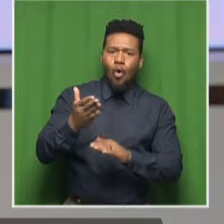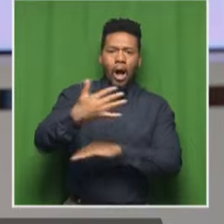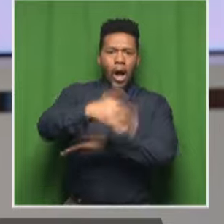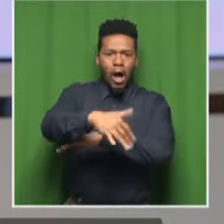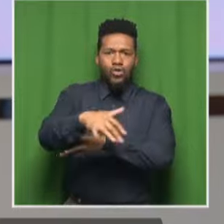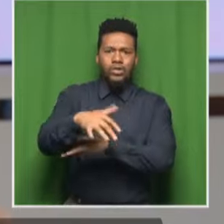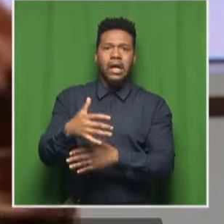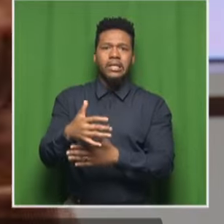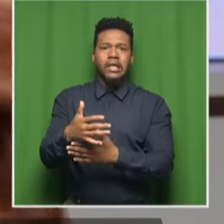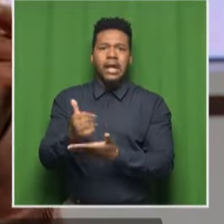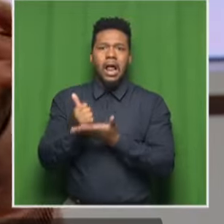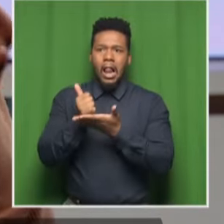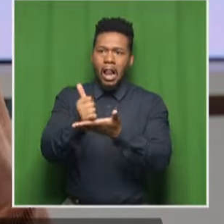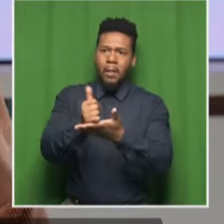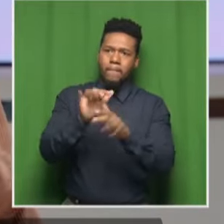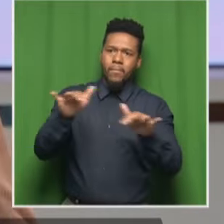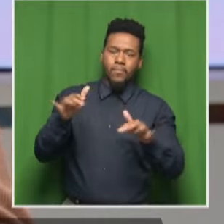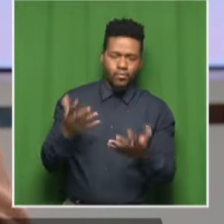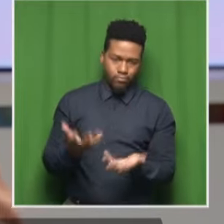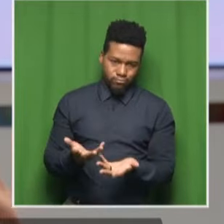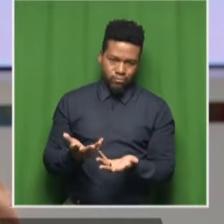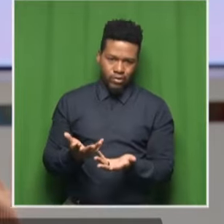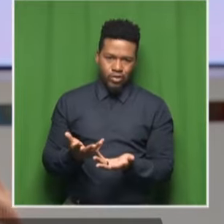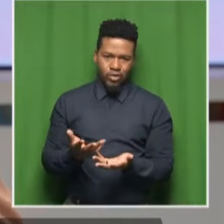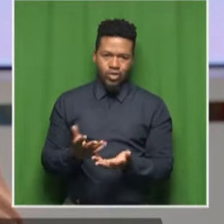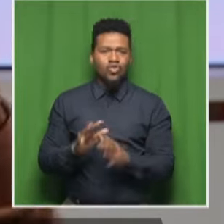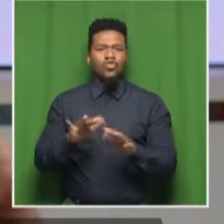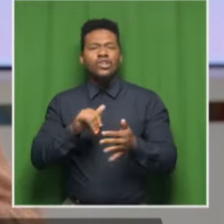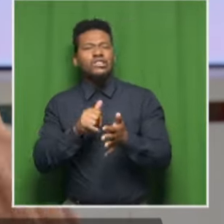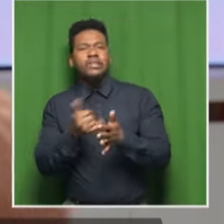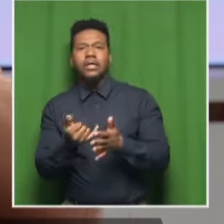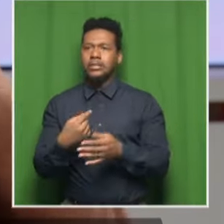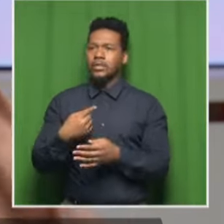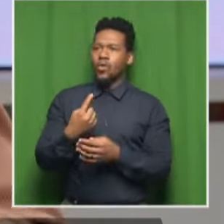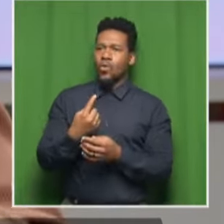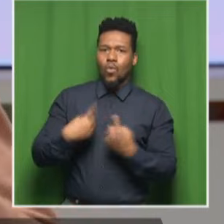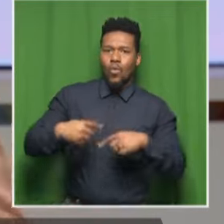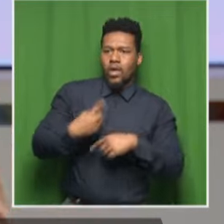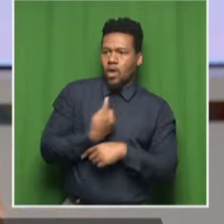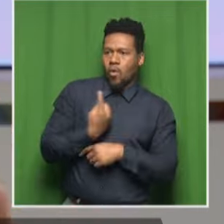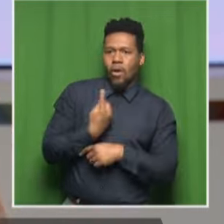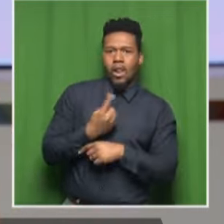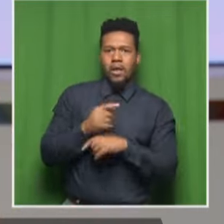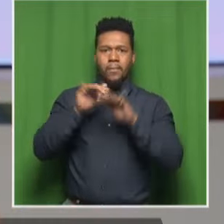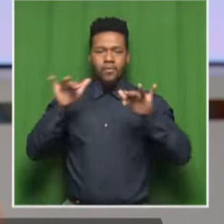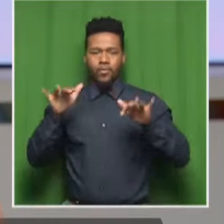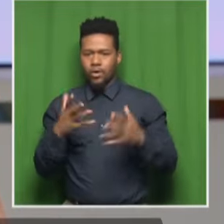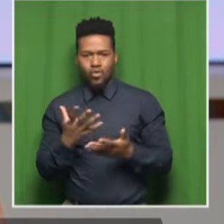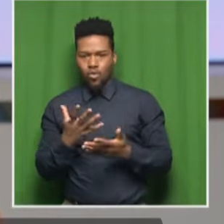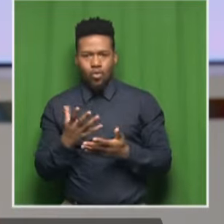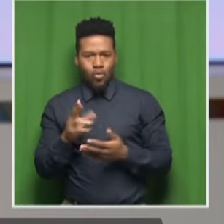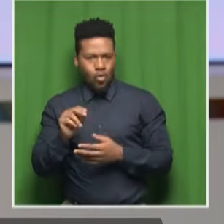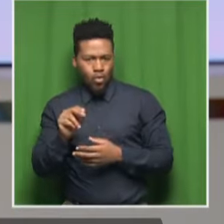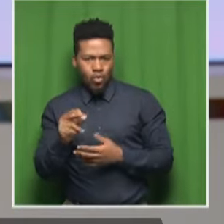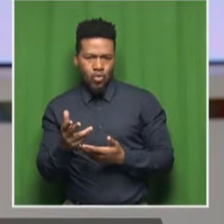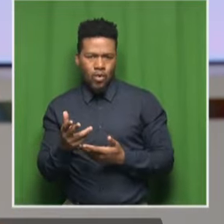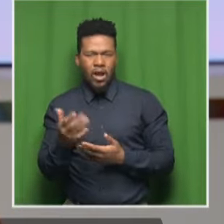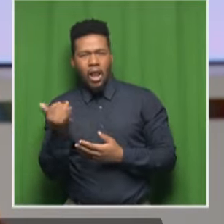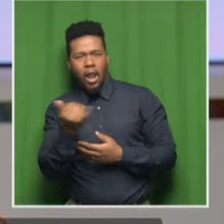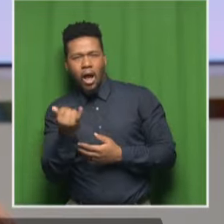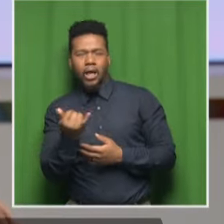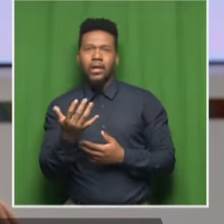take initiative rather than just, you know, us as people. But now there is response. There is a lot happening, kind of like making